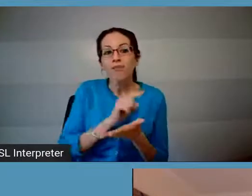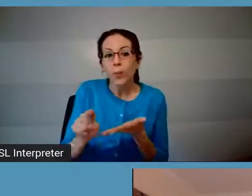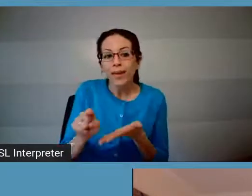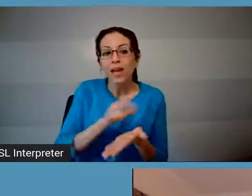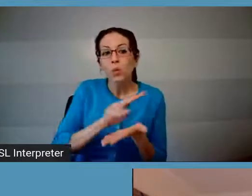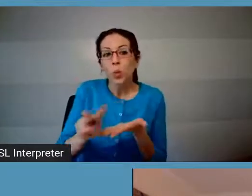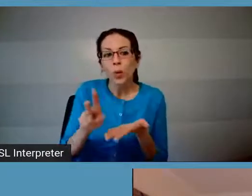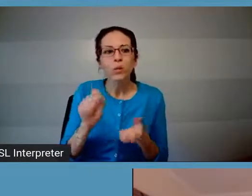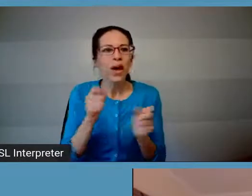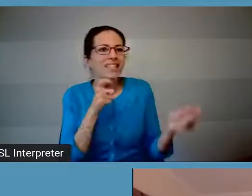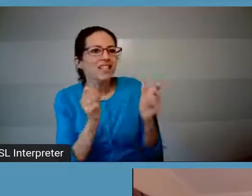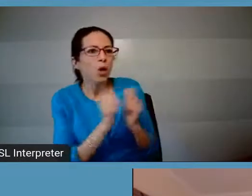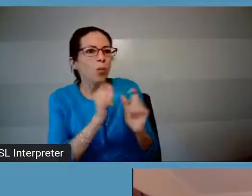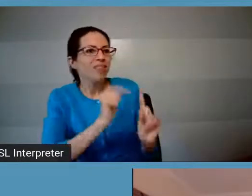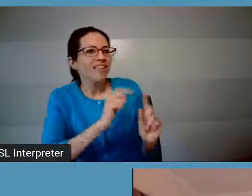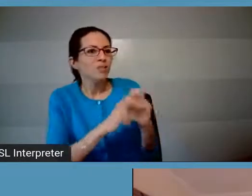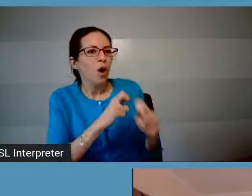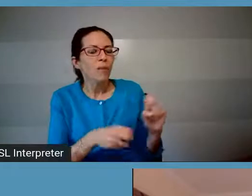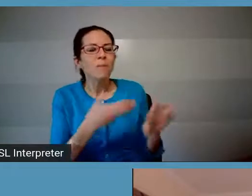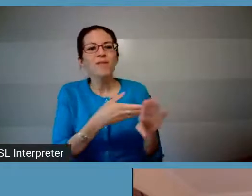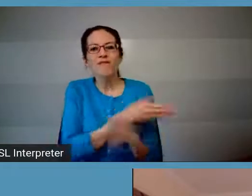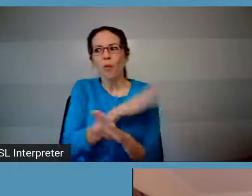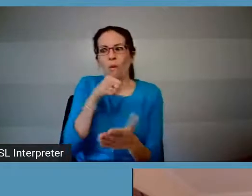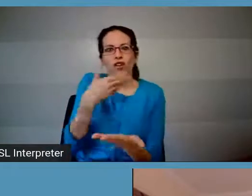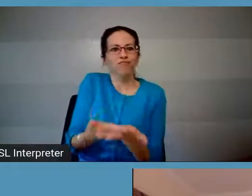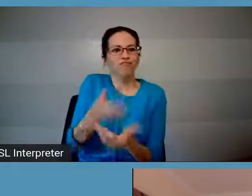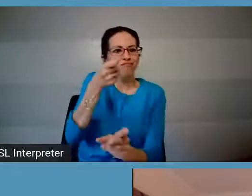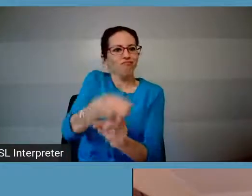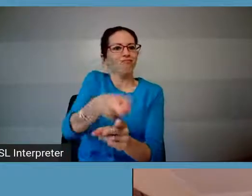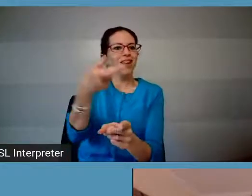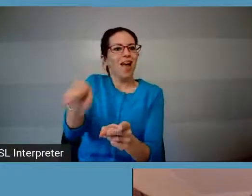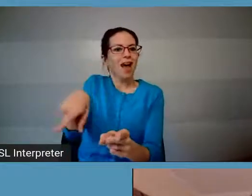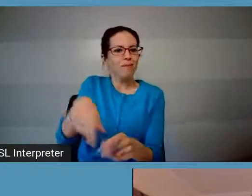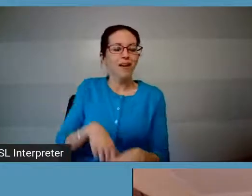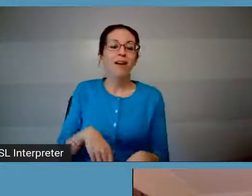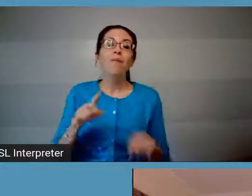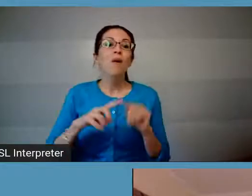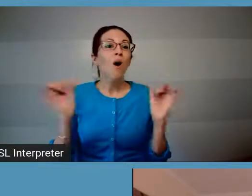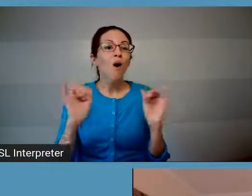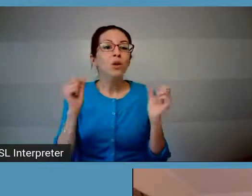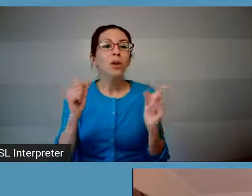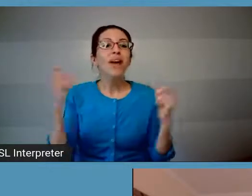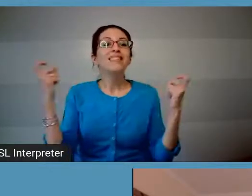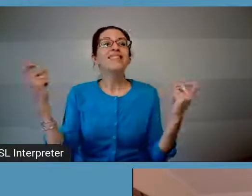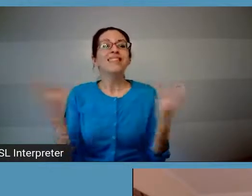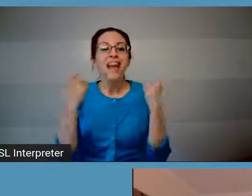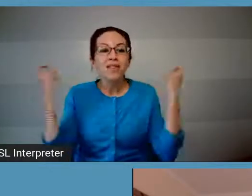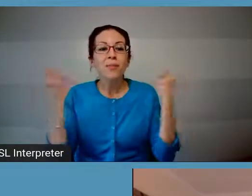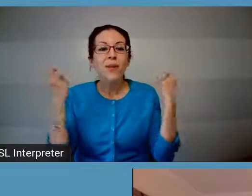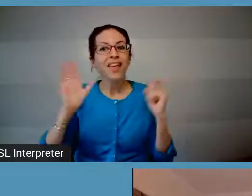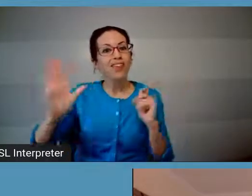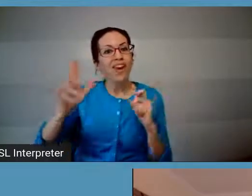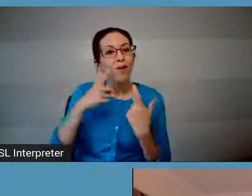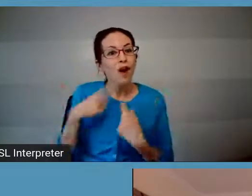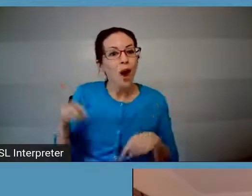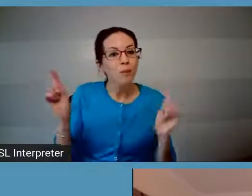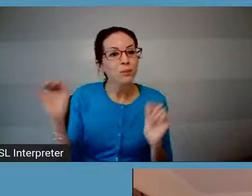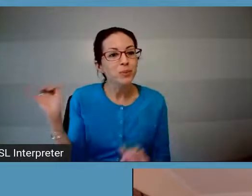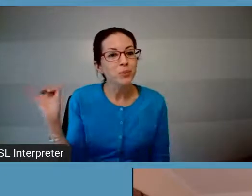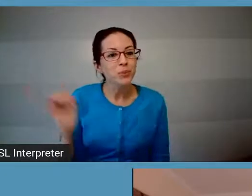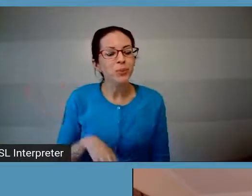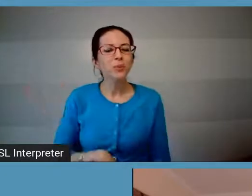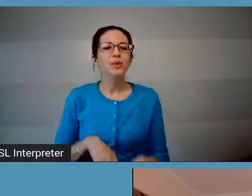blah, blah, blah before they get there. But also you get to celebrate their accomplishments. So if they accomplish a